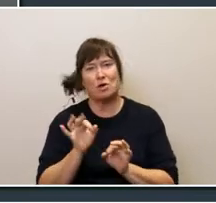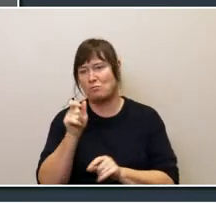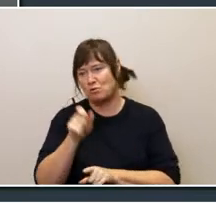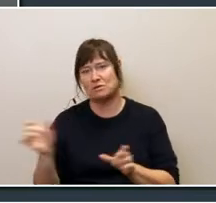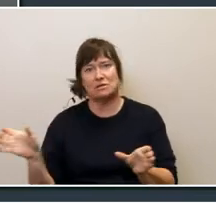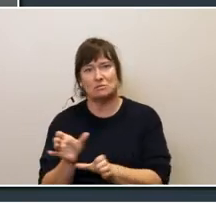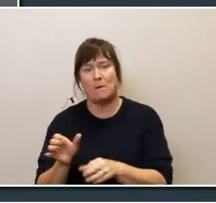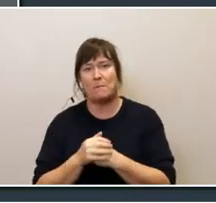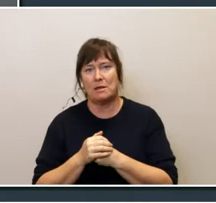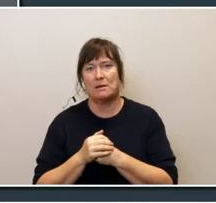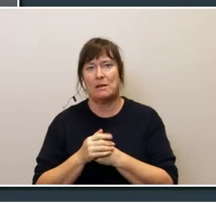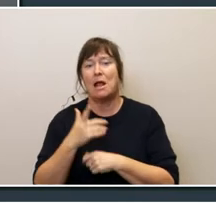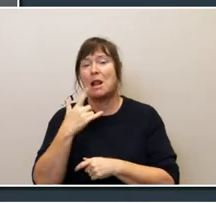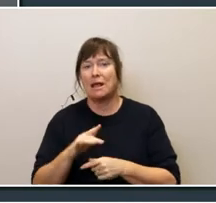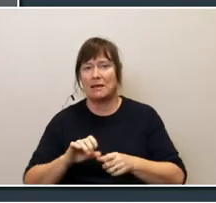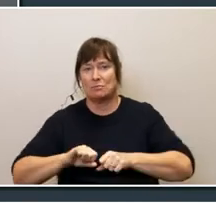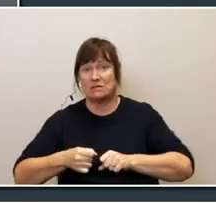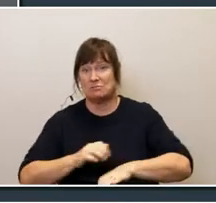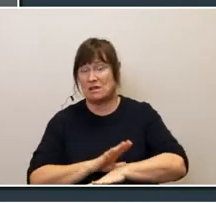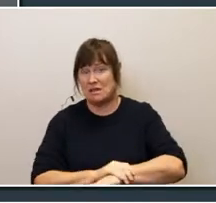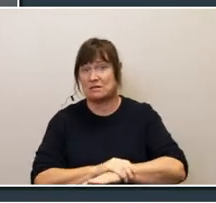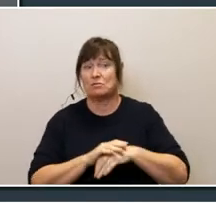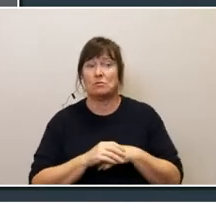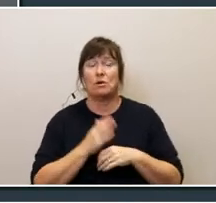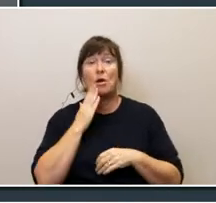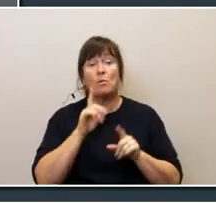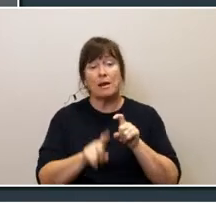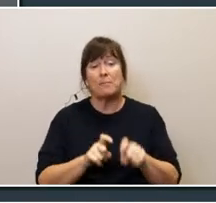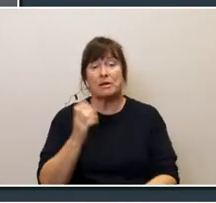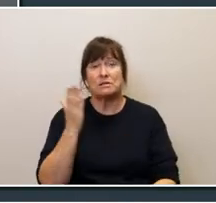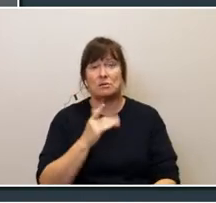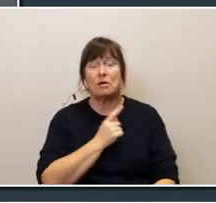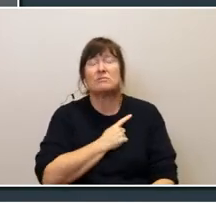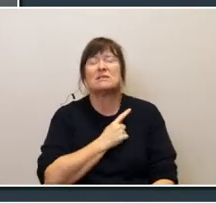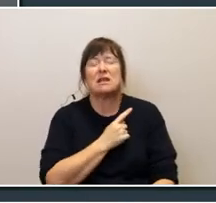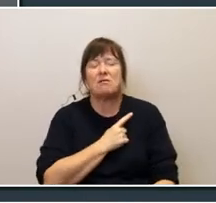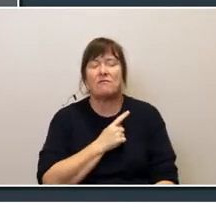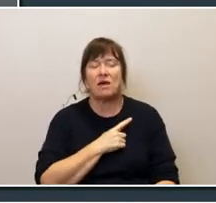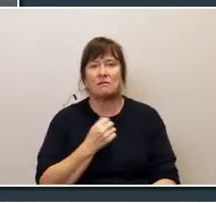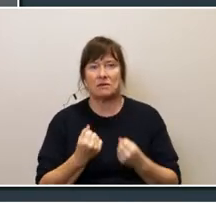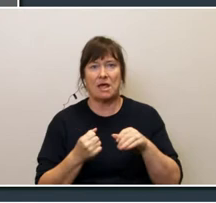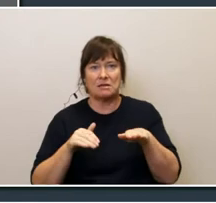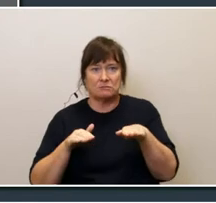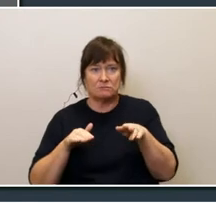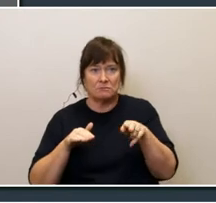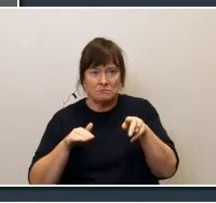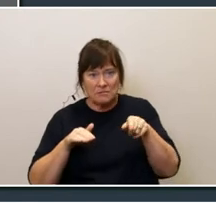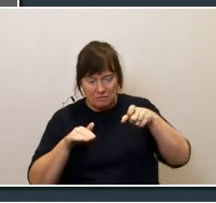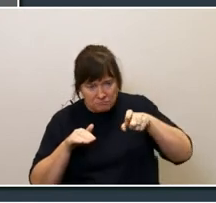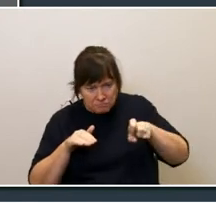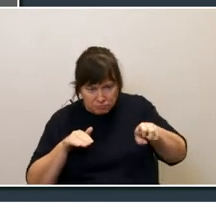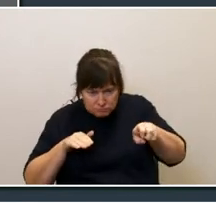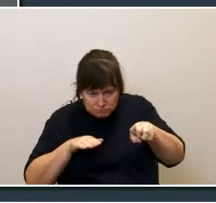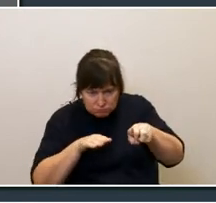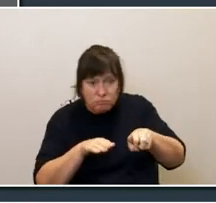place. Luckily it was just a sprain. Whenever I'm biking to school now, I'm terrified when cars come too close to me. I end up biking